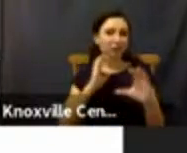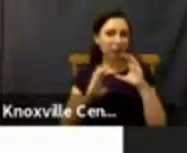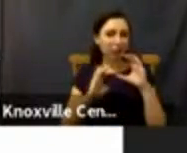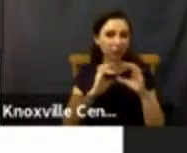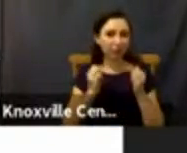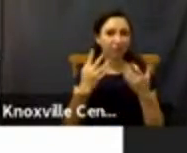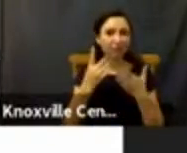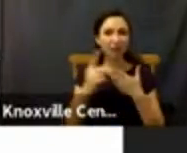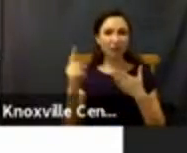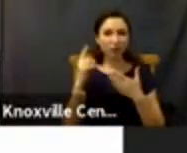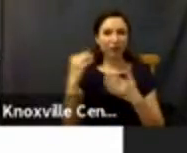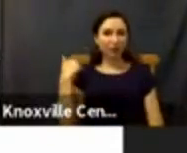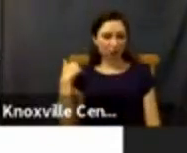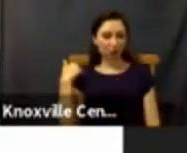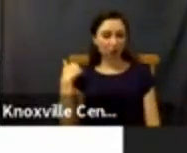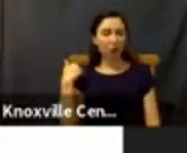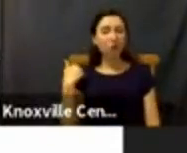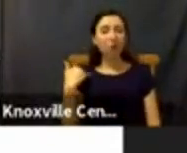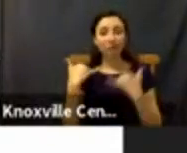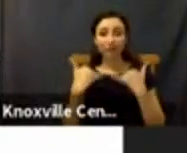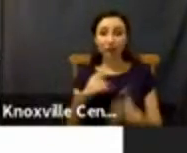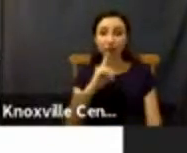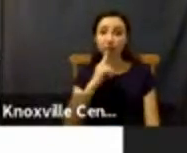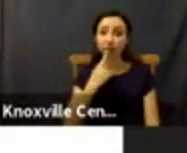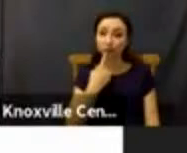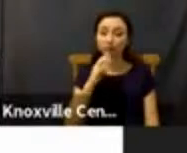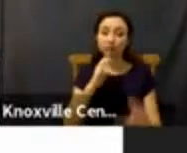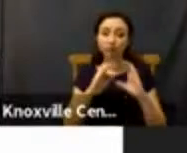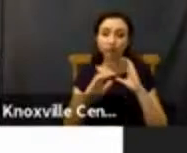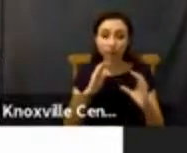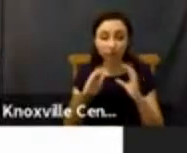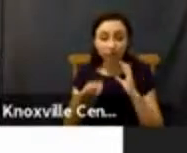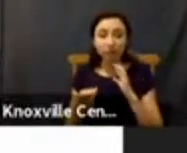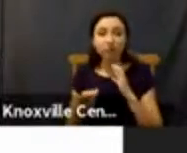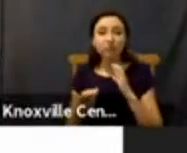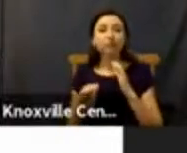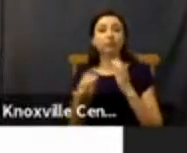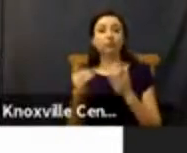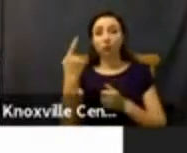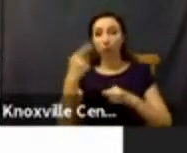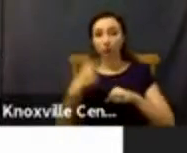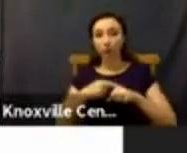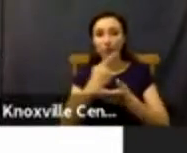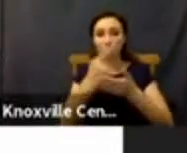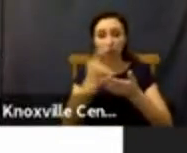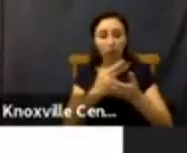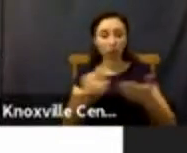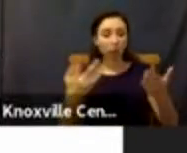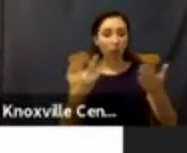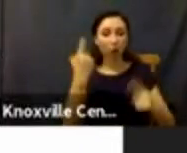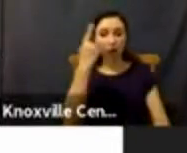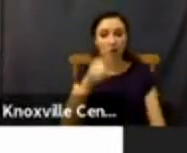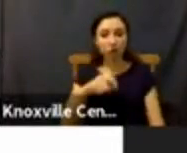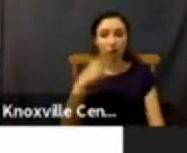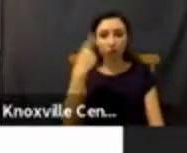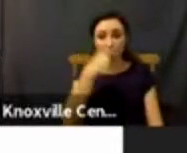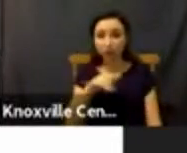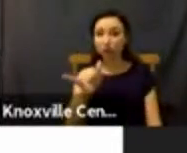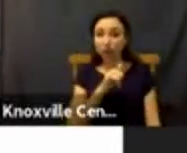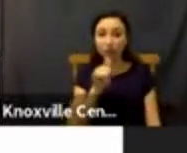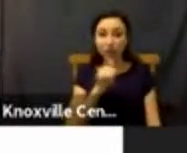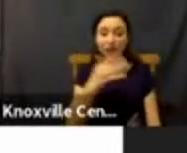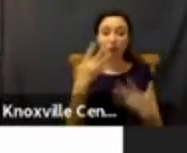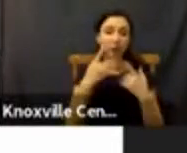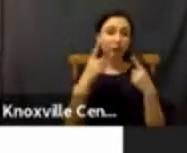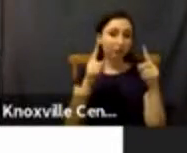into very significant conversations once a week about what that should be. Where are we collectively to